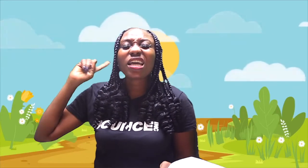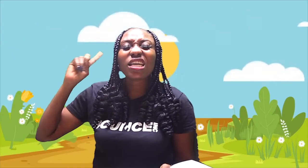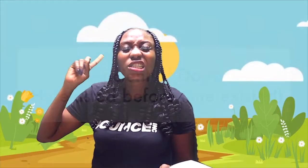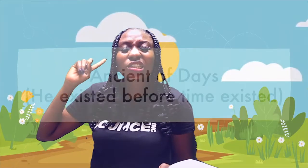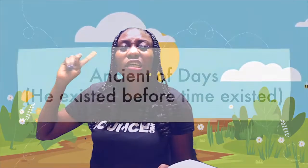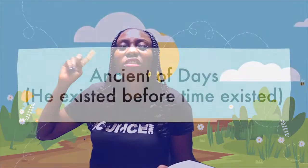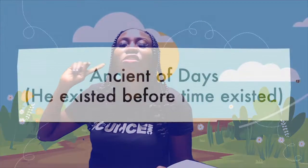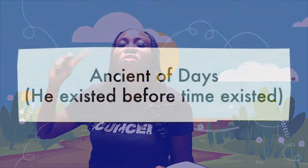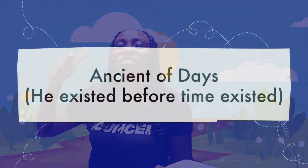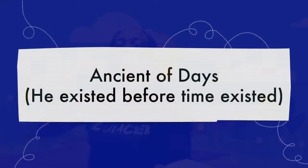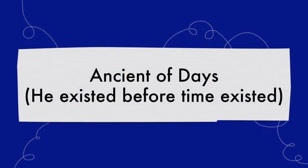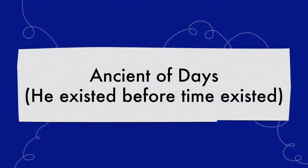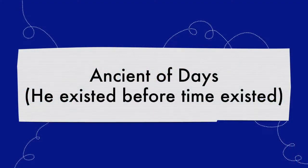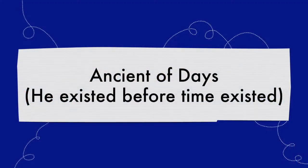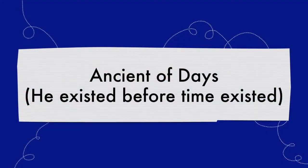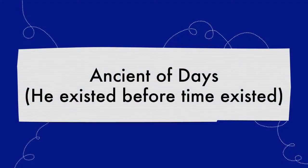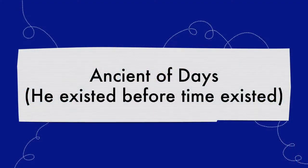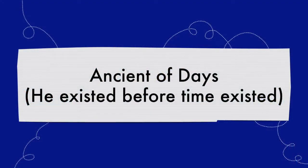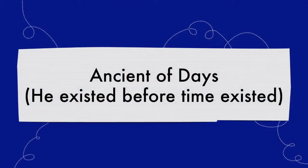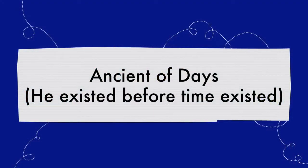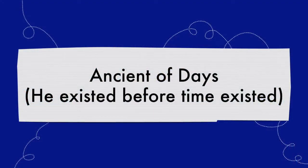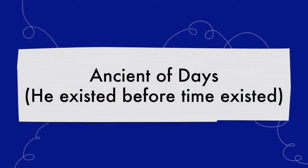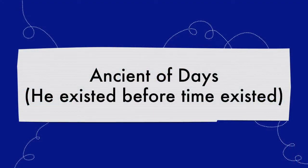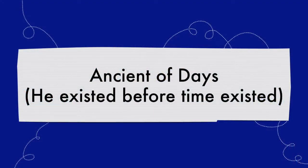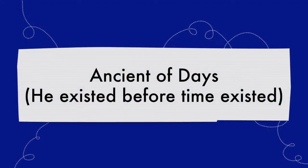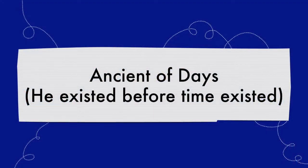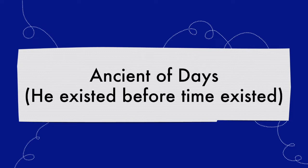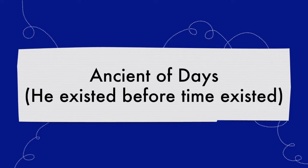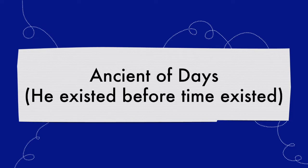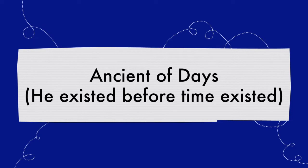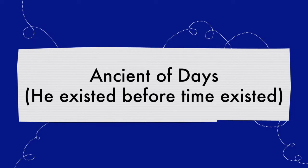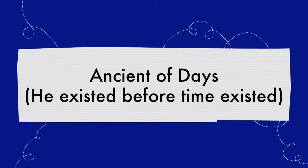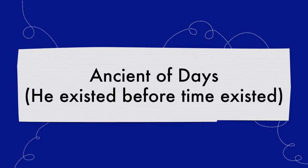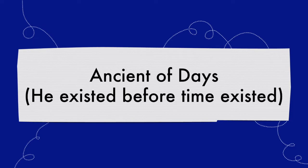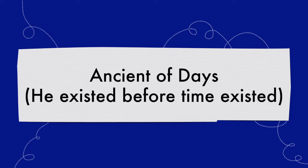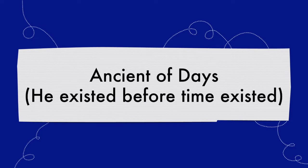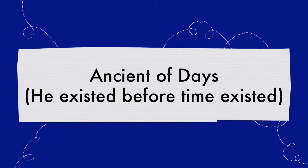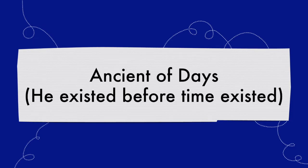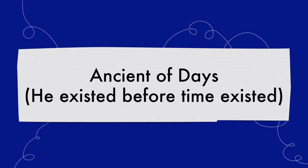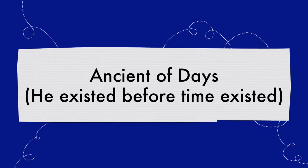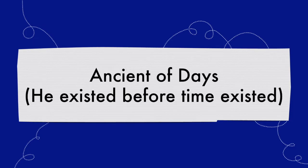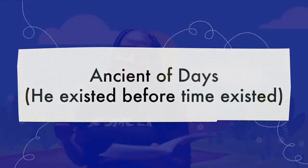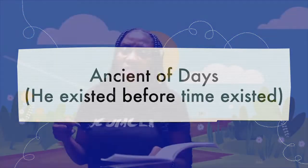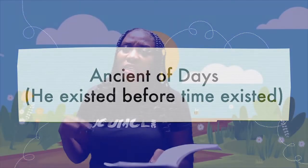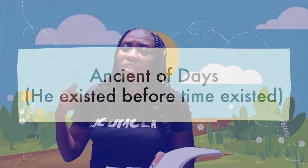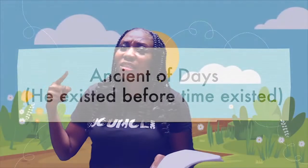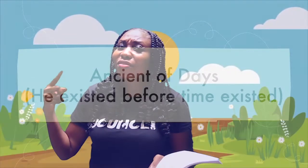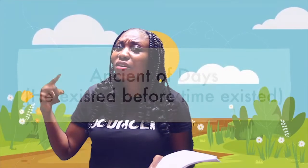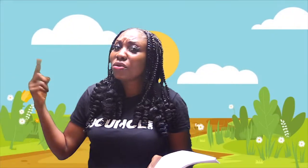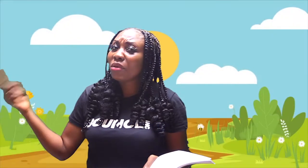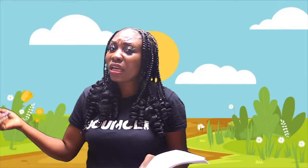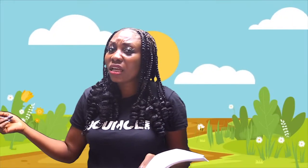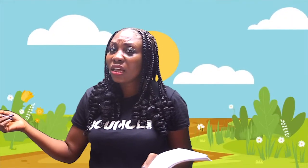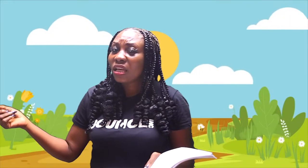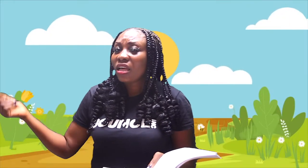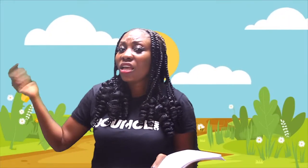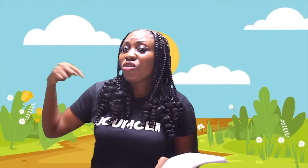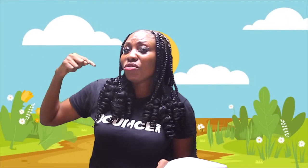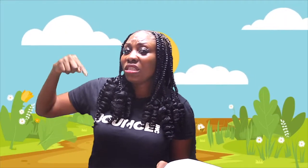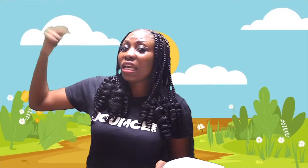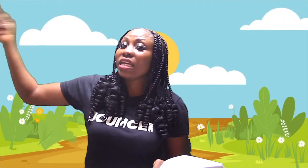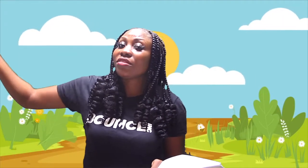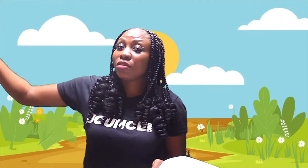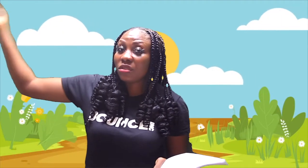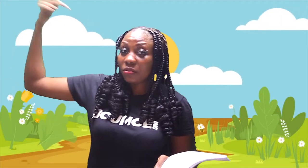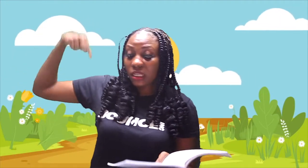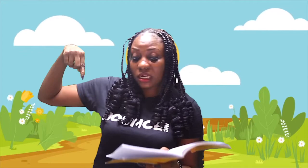the Ancient of Days. Amazing. Yes, just like we know that He's Alpha and Omega. He